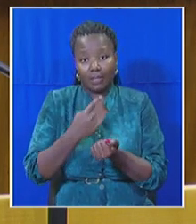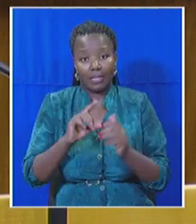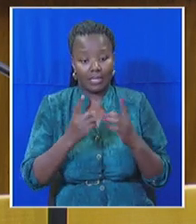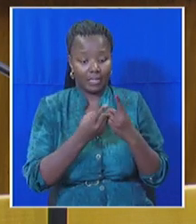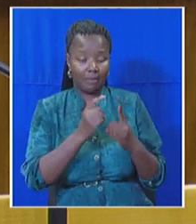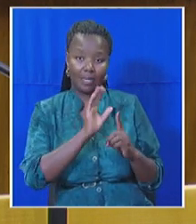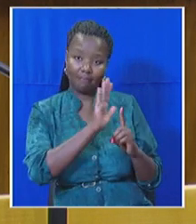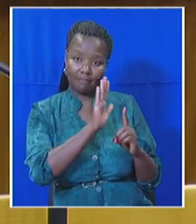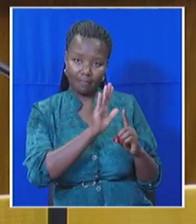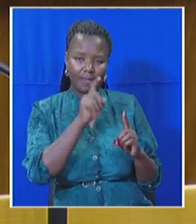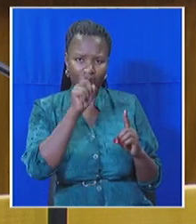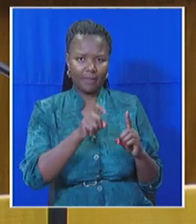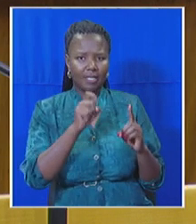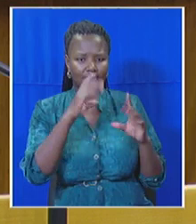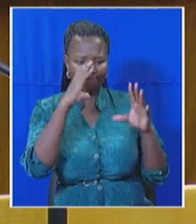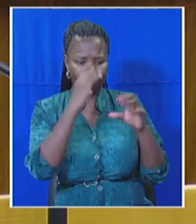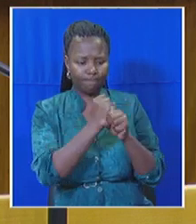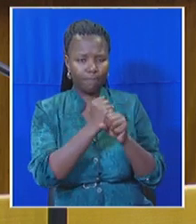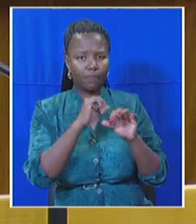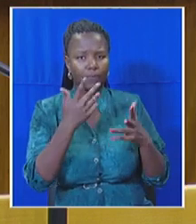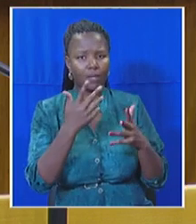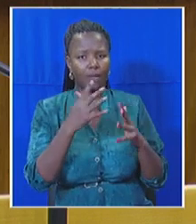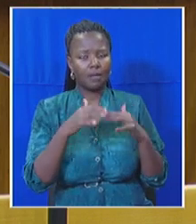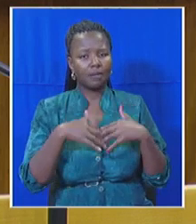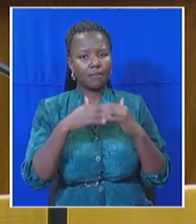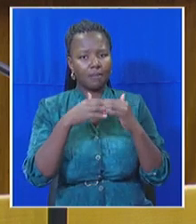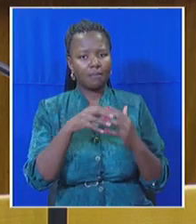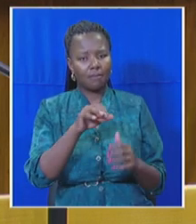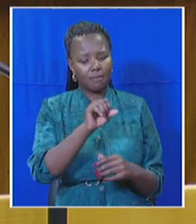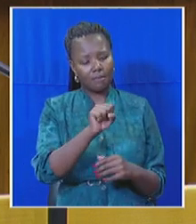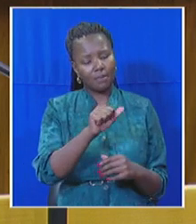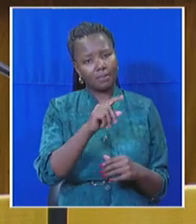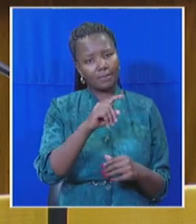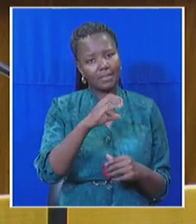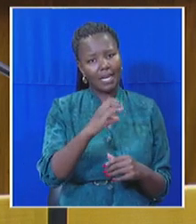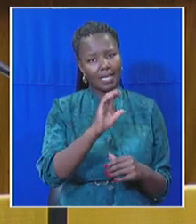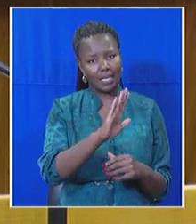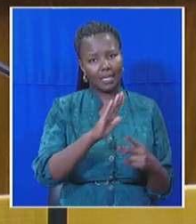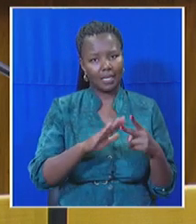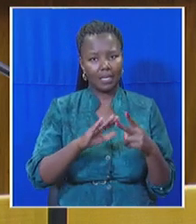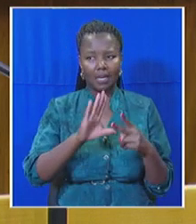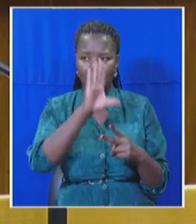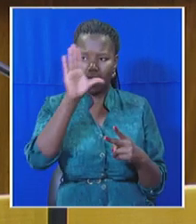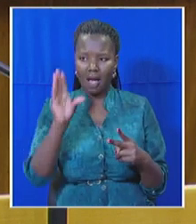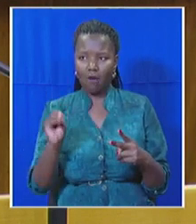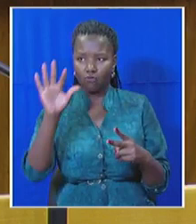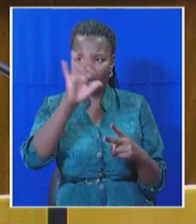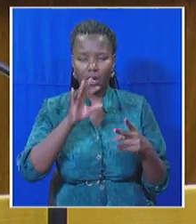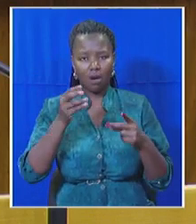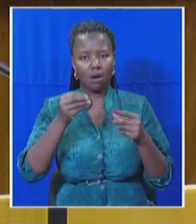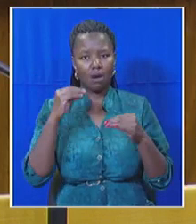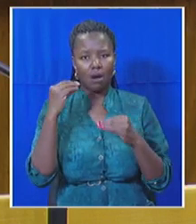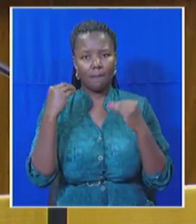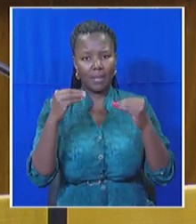should focus on developing Southern Africa and Africa as trade and investment zones. Our foreign